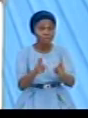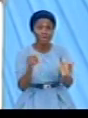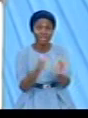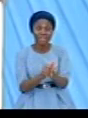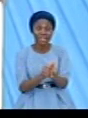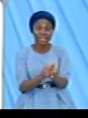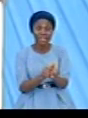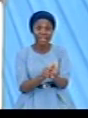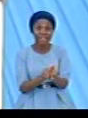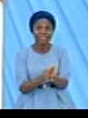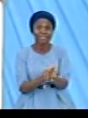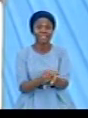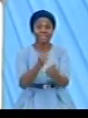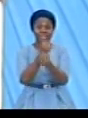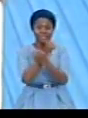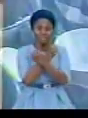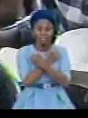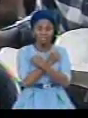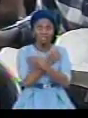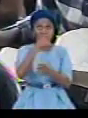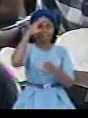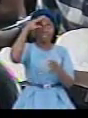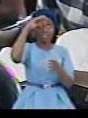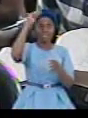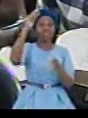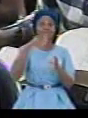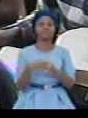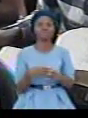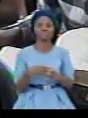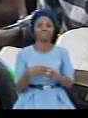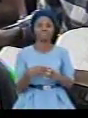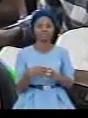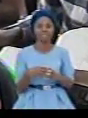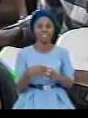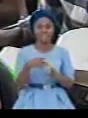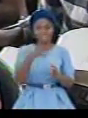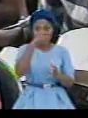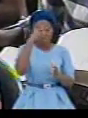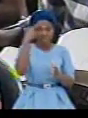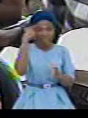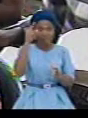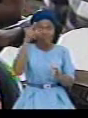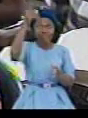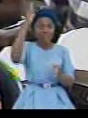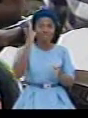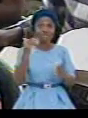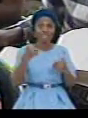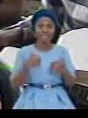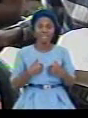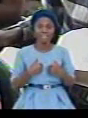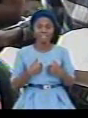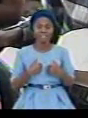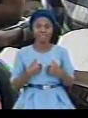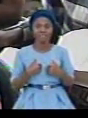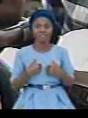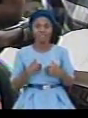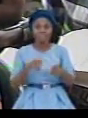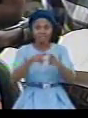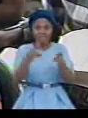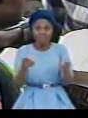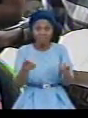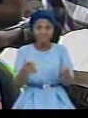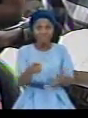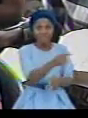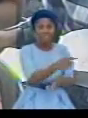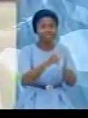For them that what? That love him. But God has revealed them unto us by